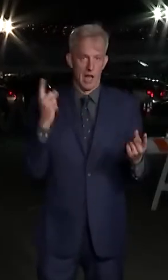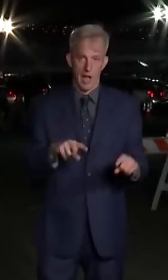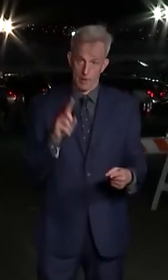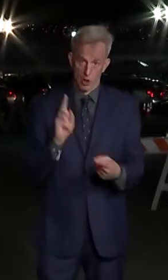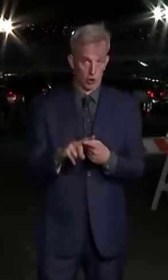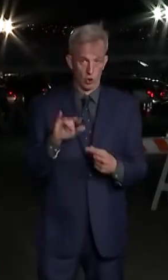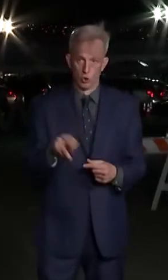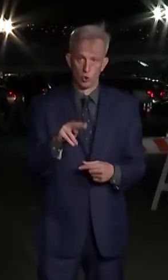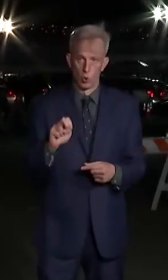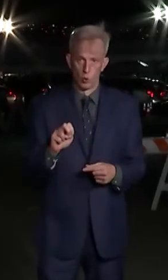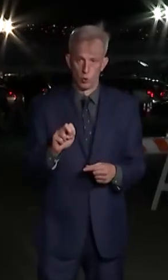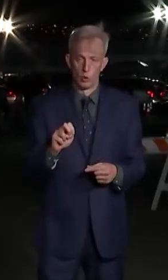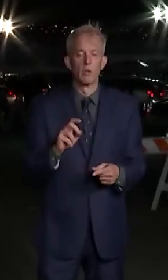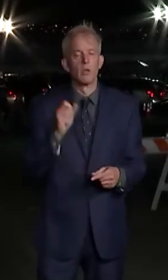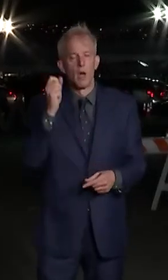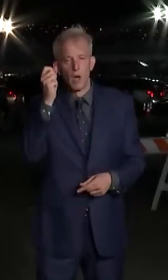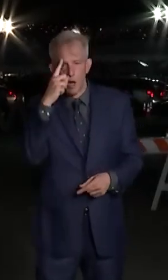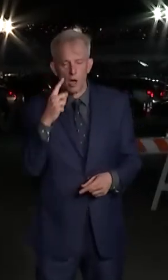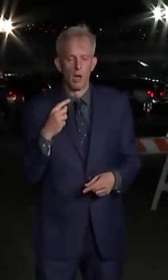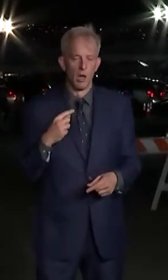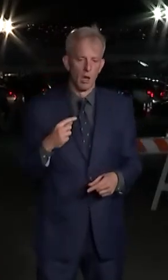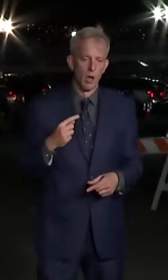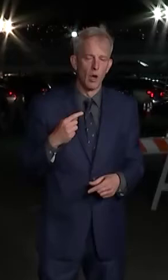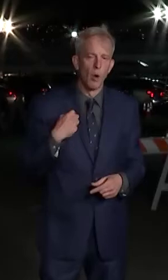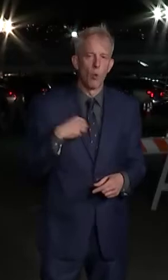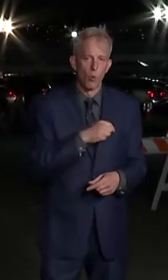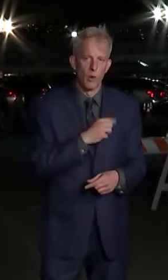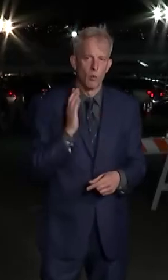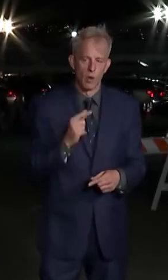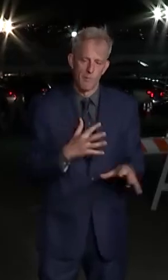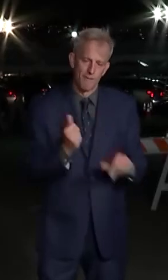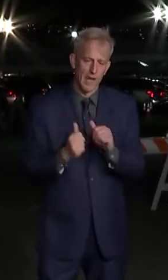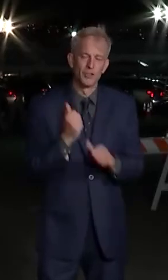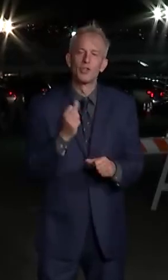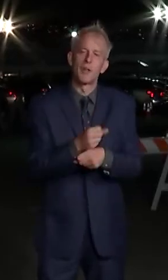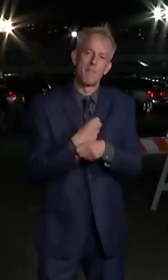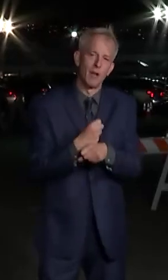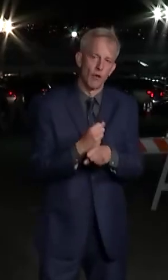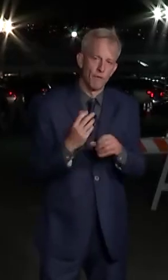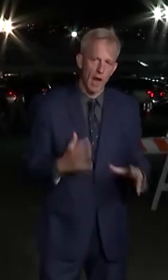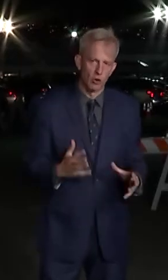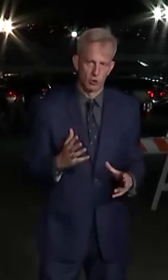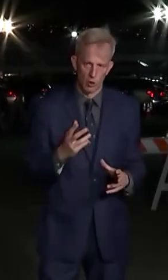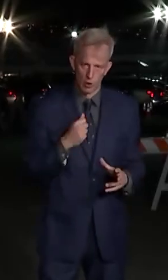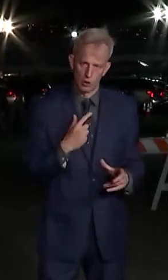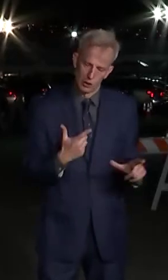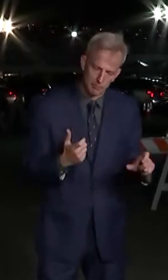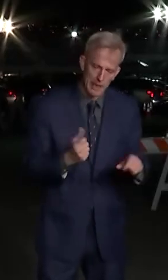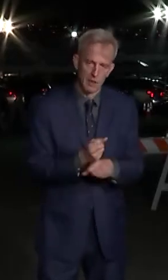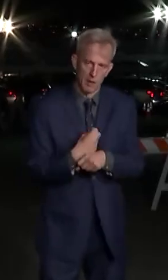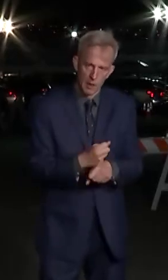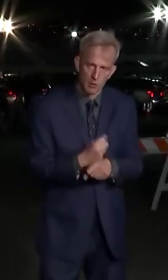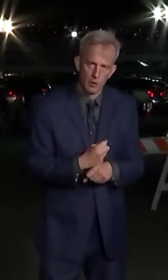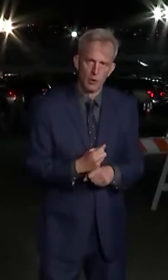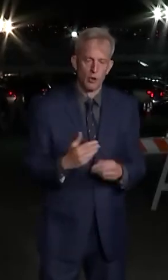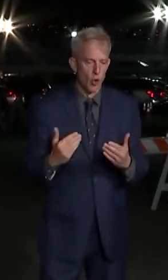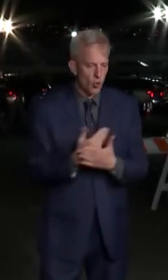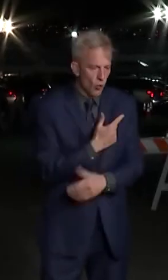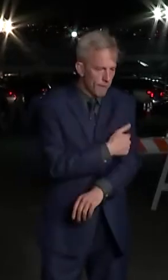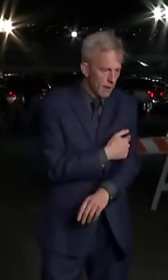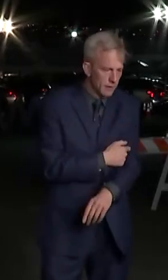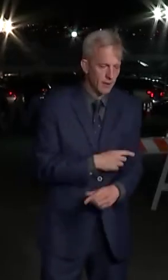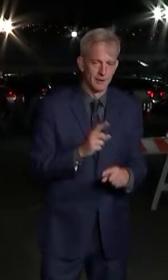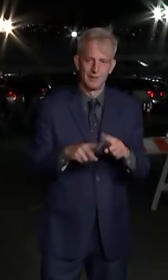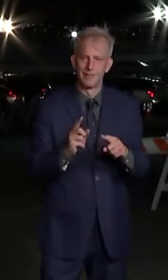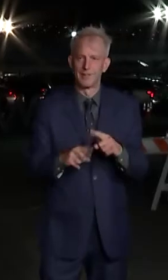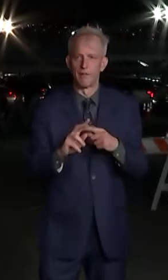where it is. Every manufacturer said we're going to be able to continue ramping up. There's new vaccines, AstraZeneca, Johnson &